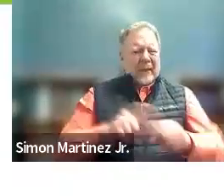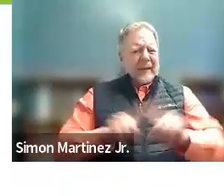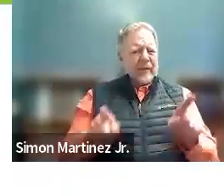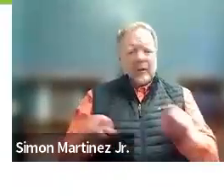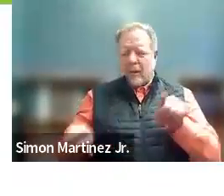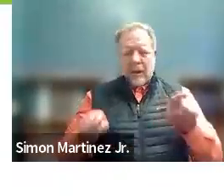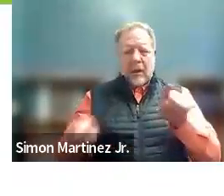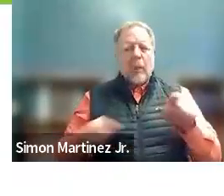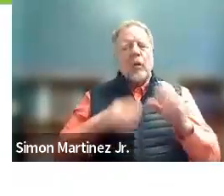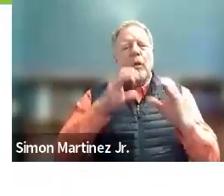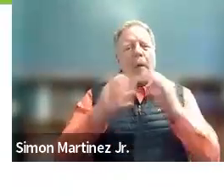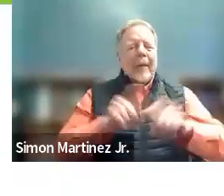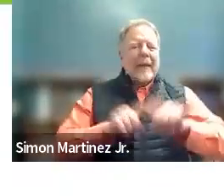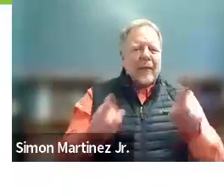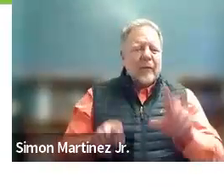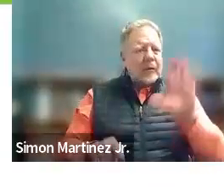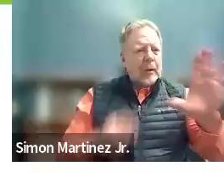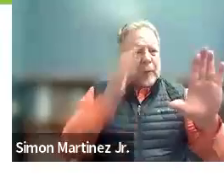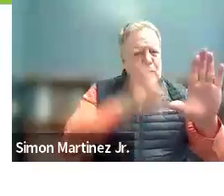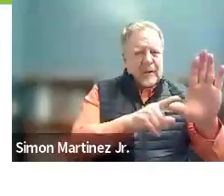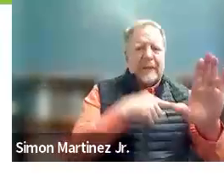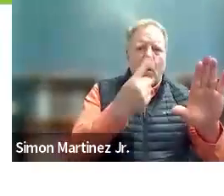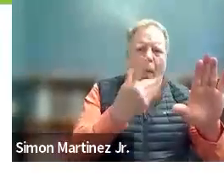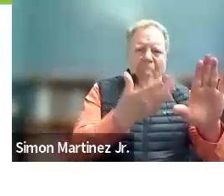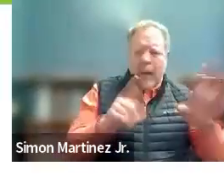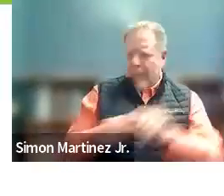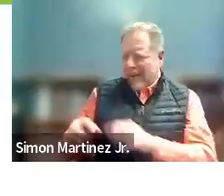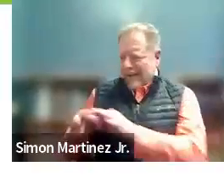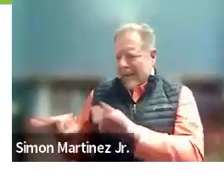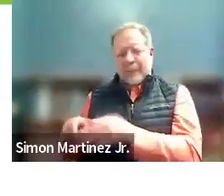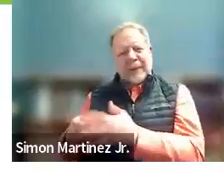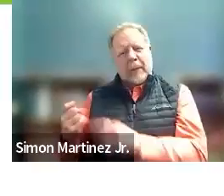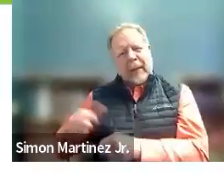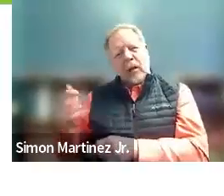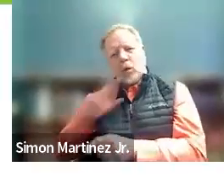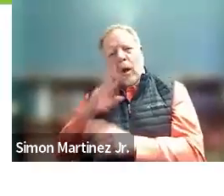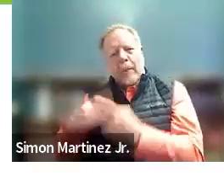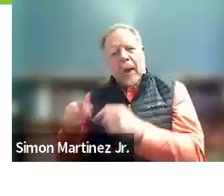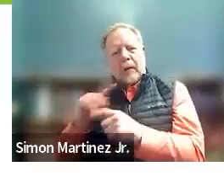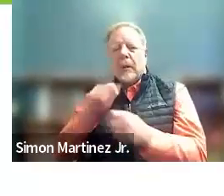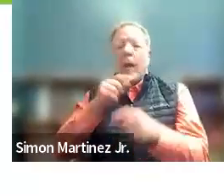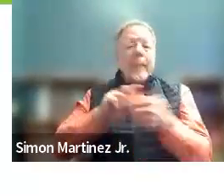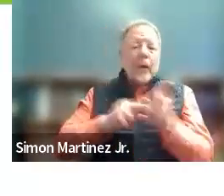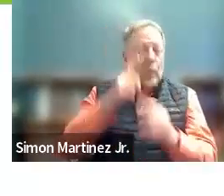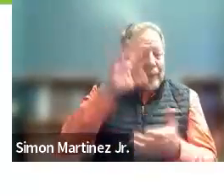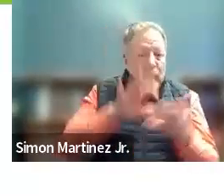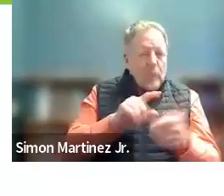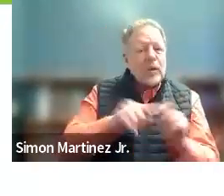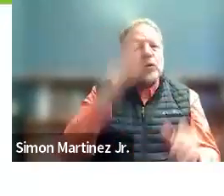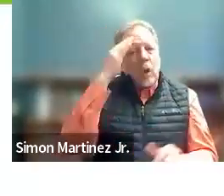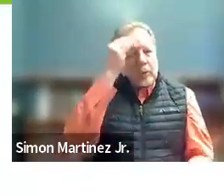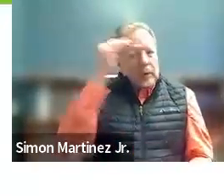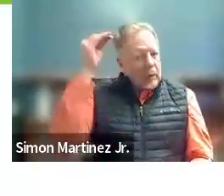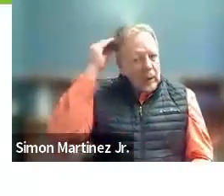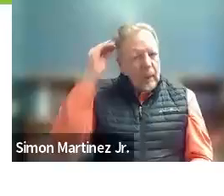We're communicating something different in a different context. Don't mean that to confuse anyone. Just know you know